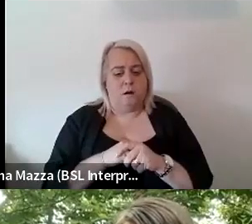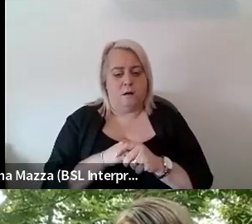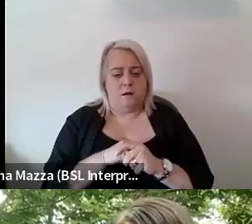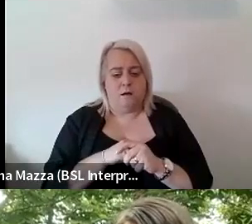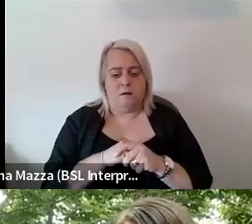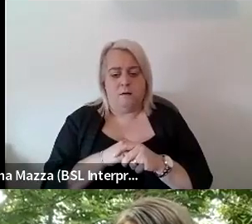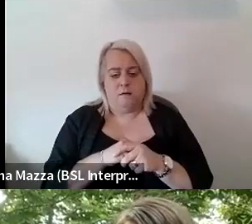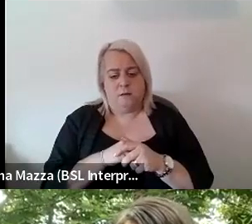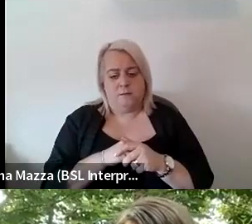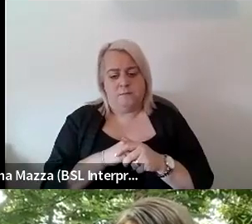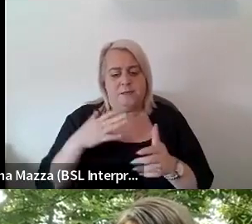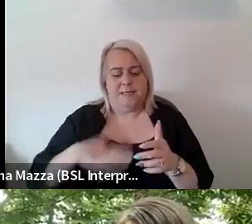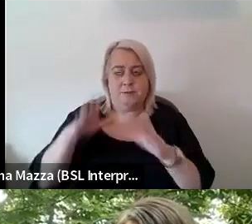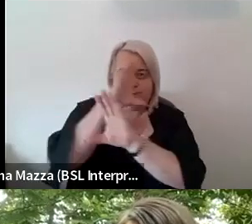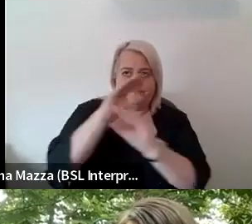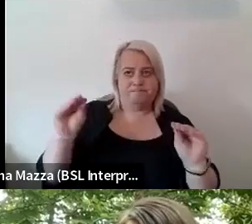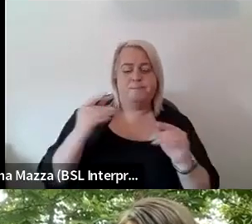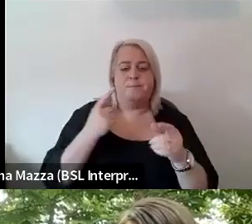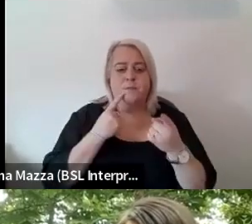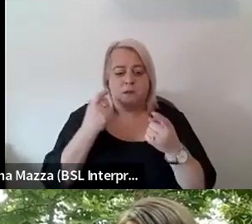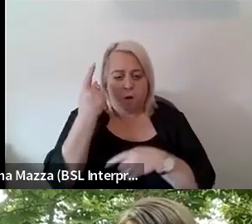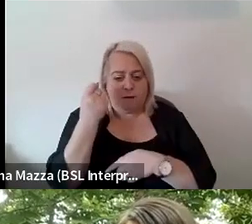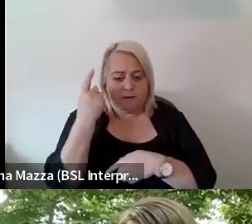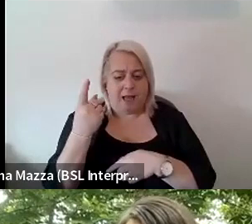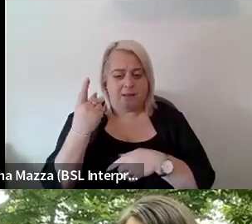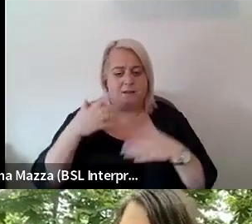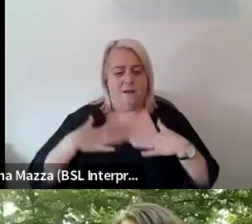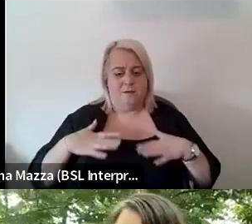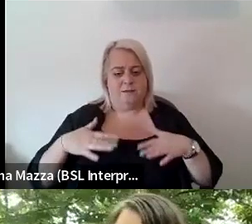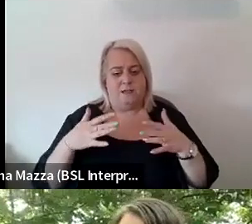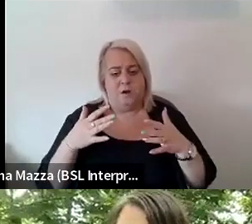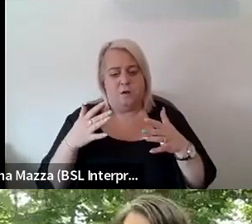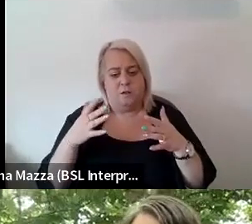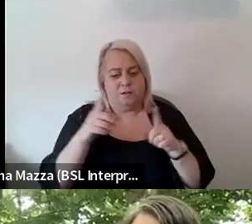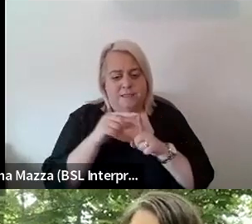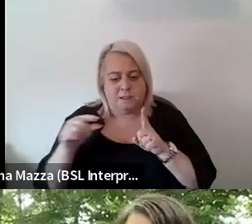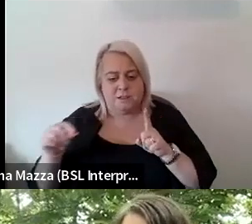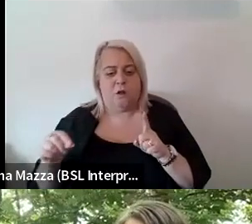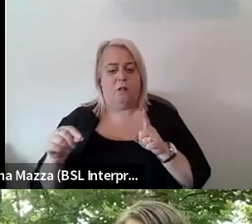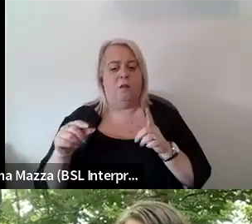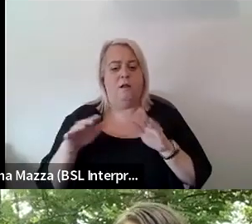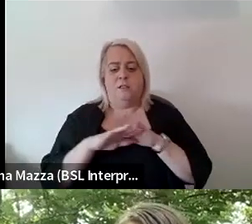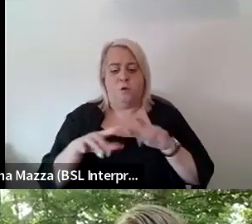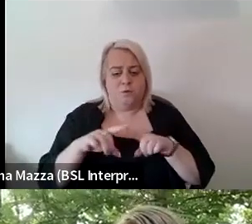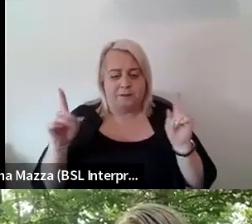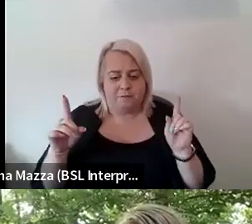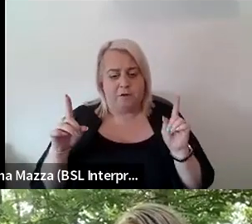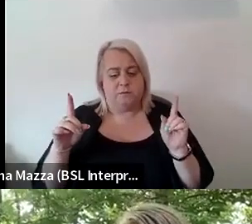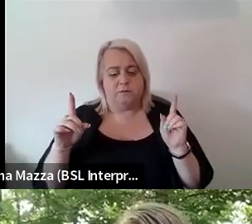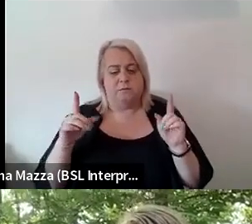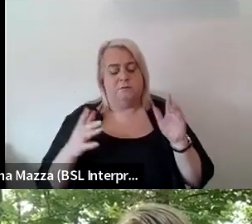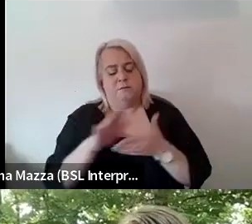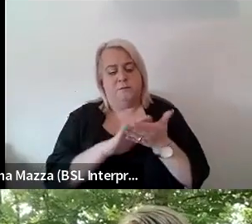understand that there is really no difference between the physical world of accessibility and digital world of accessibility. And what I mean by that, for me, what's important